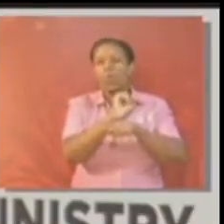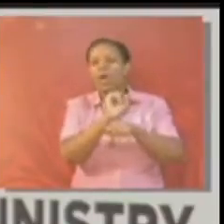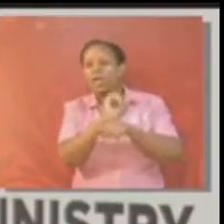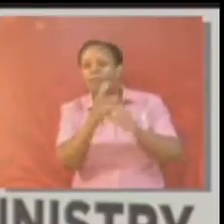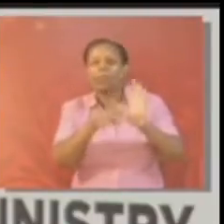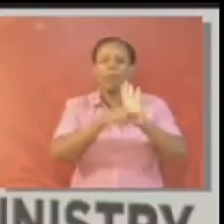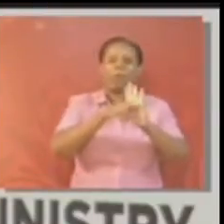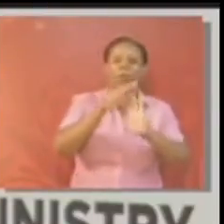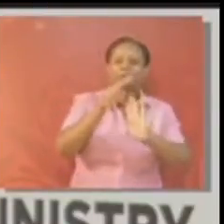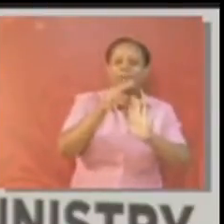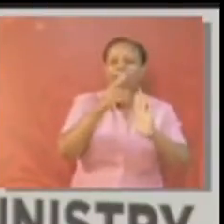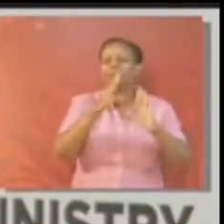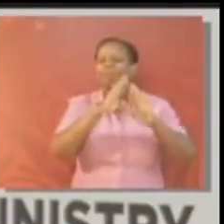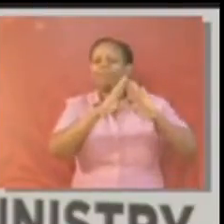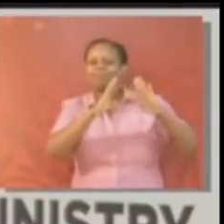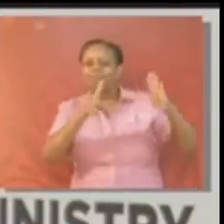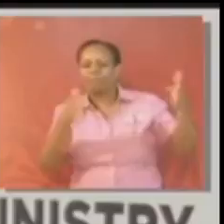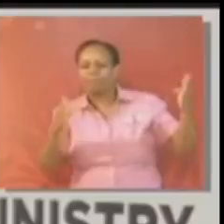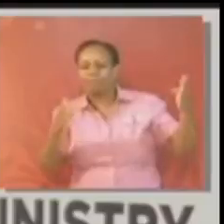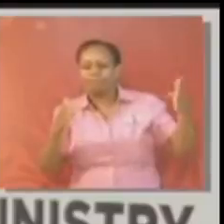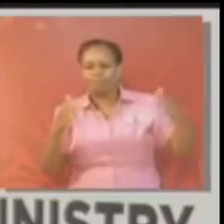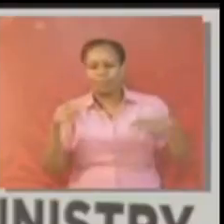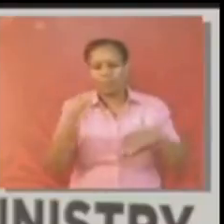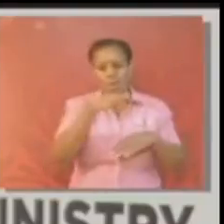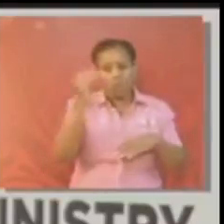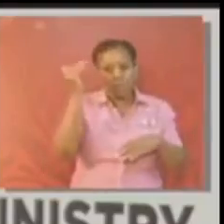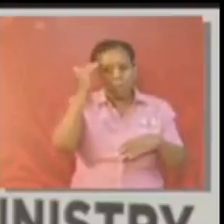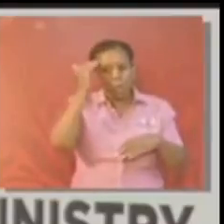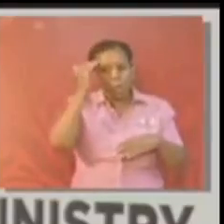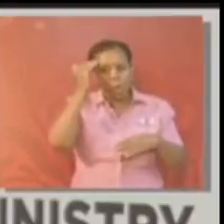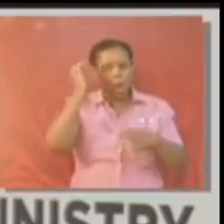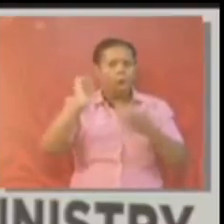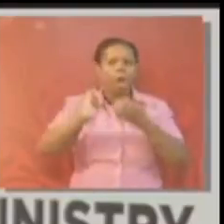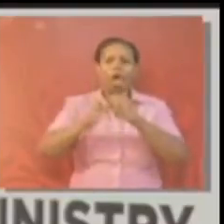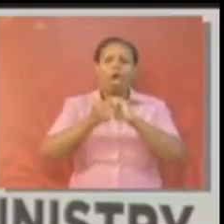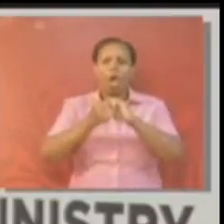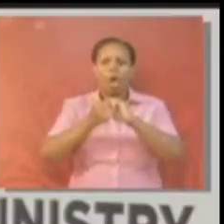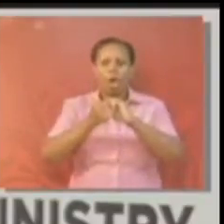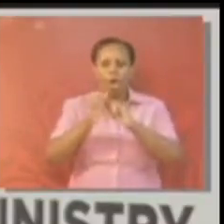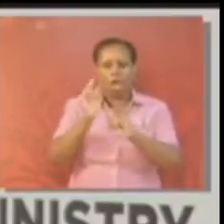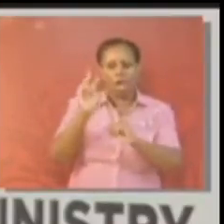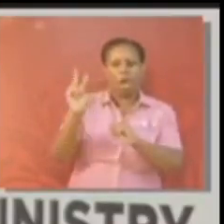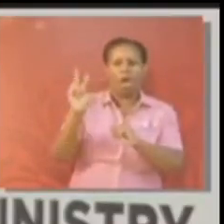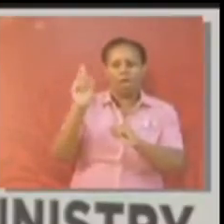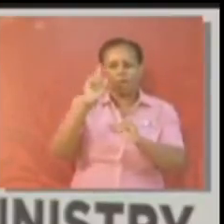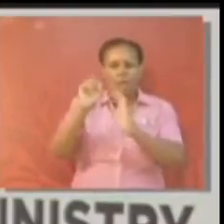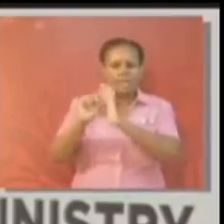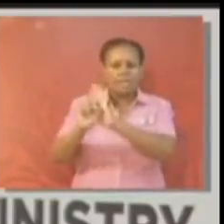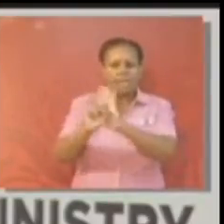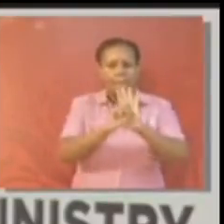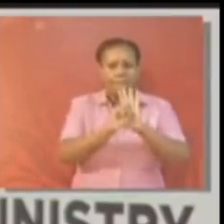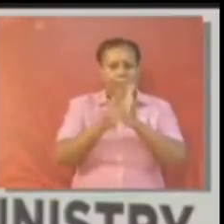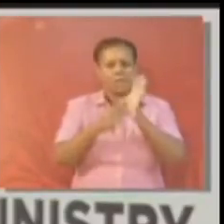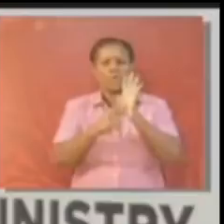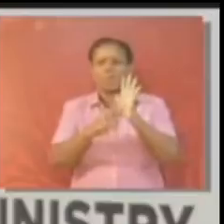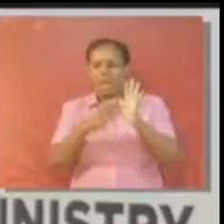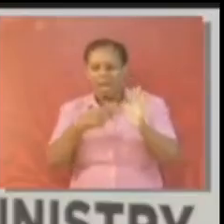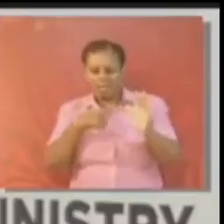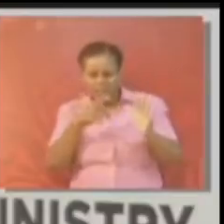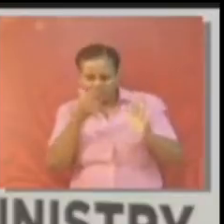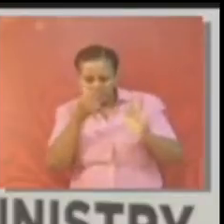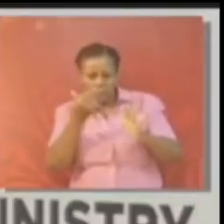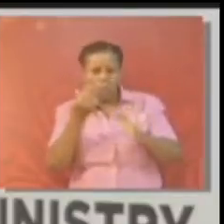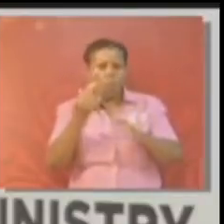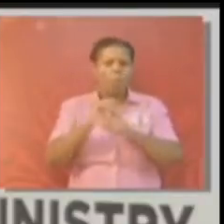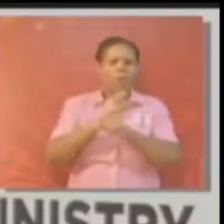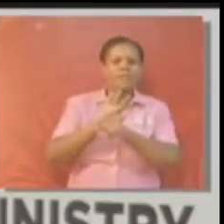aware of the signs and symptoms of the disease and to have a reporting framework so that if persons in their establishments develop